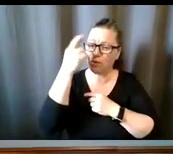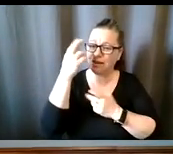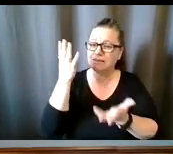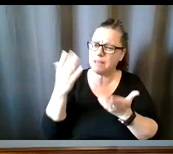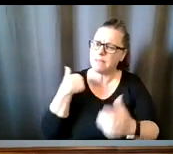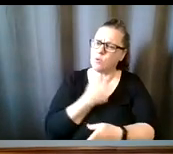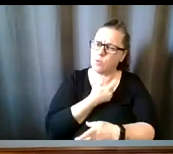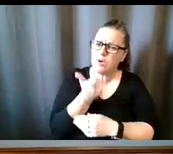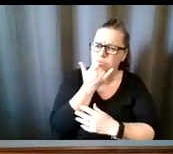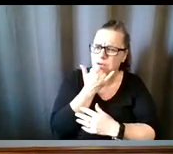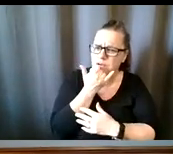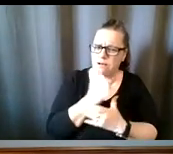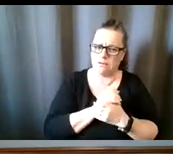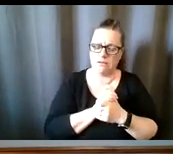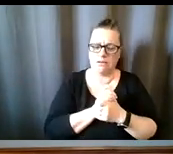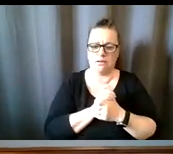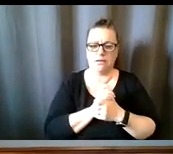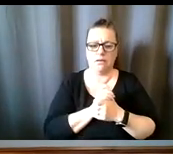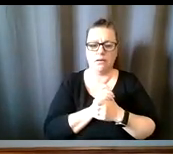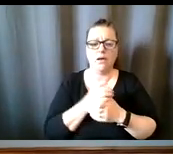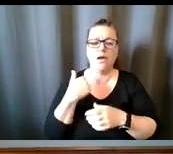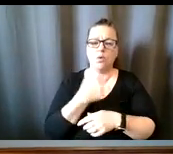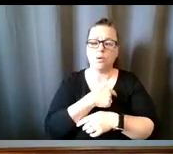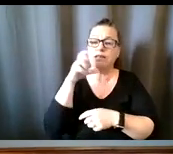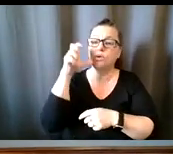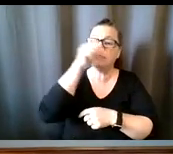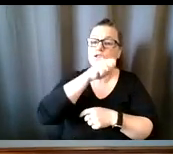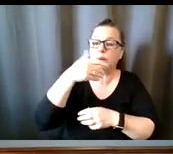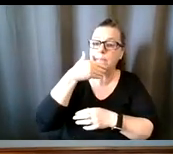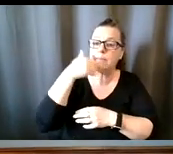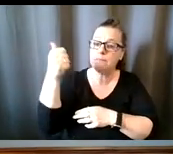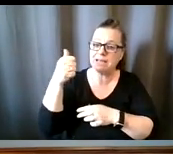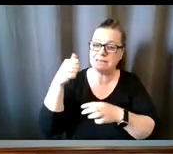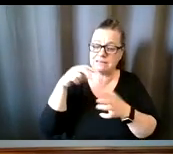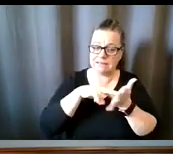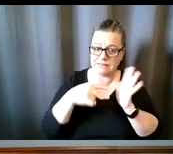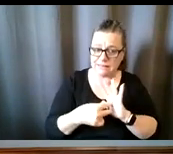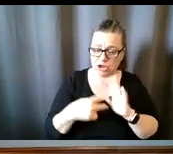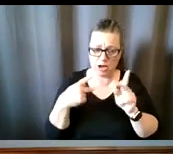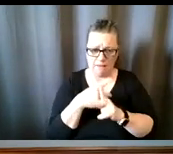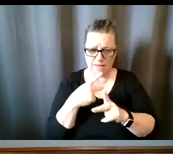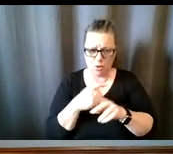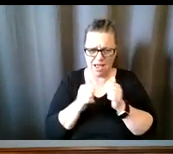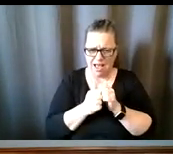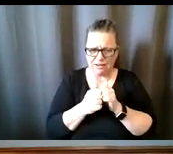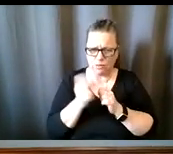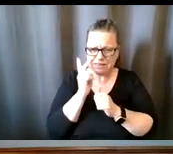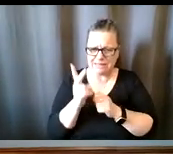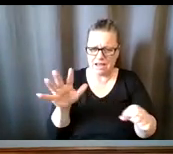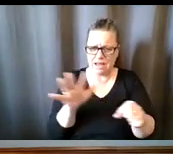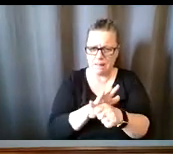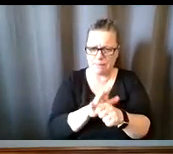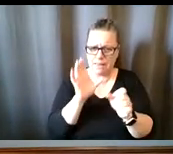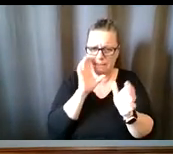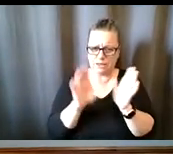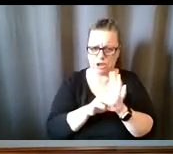in what we think we're seeing. We need to assume the best intention, and we need to figure out, how do we see the complete picture? Well, that's by going to the